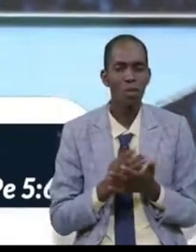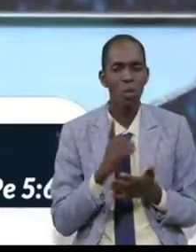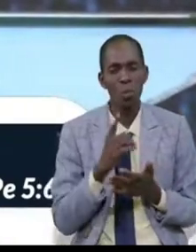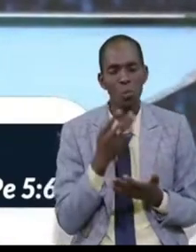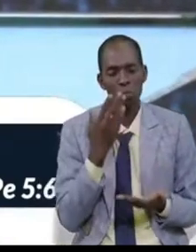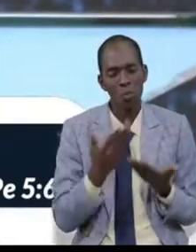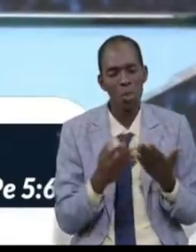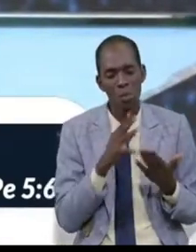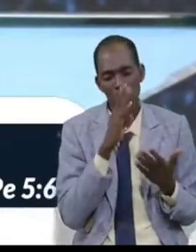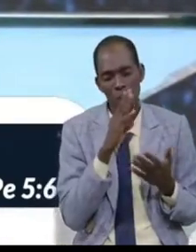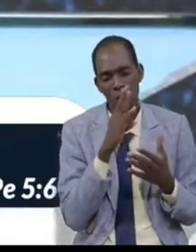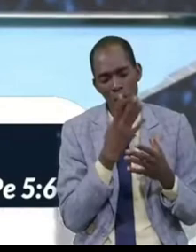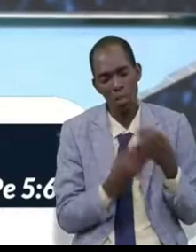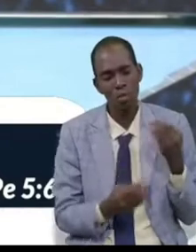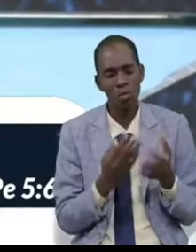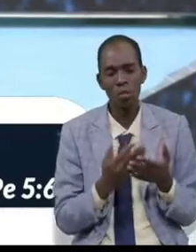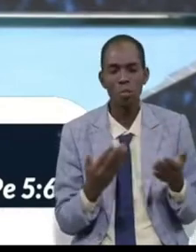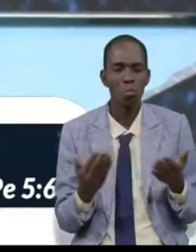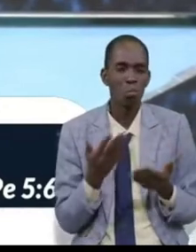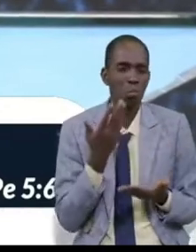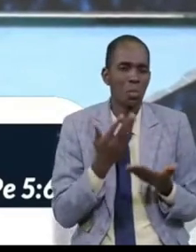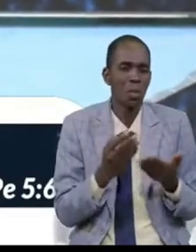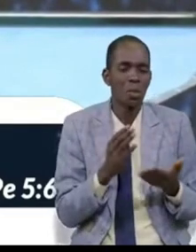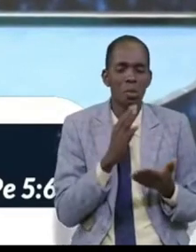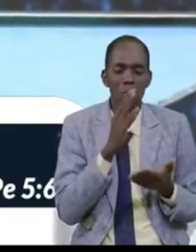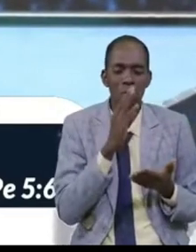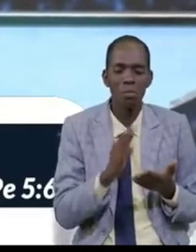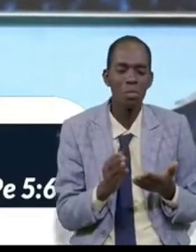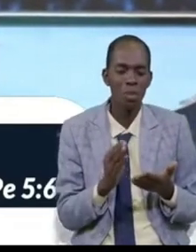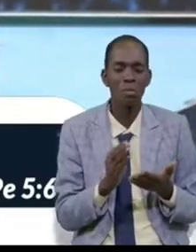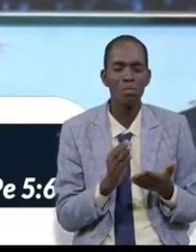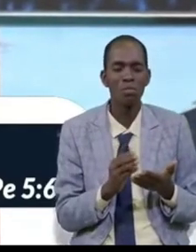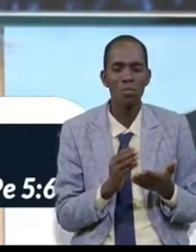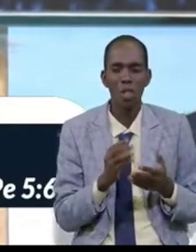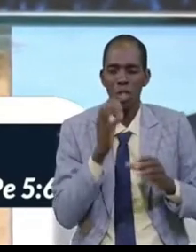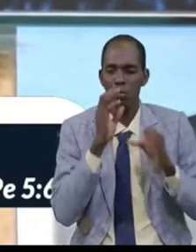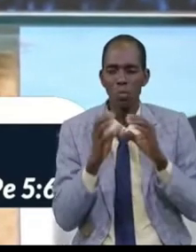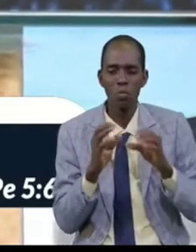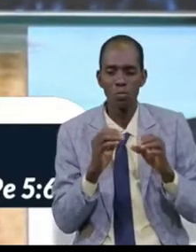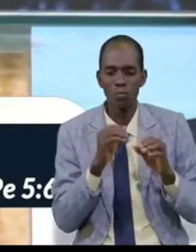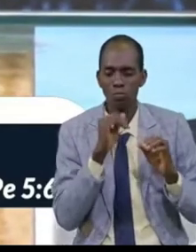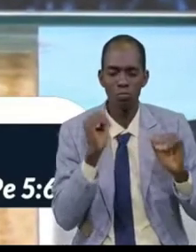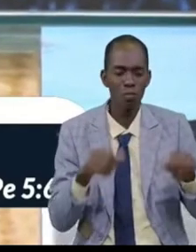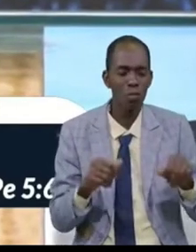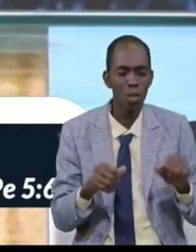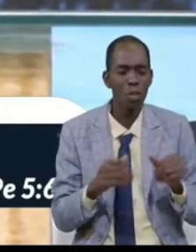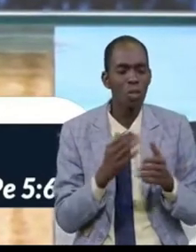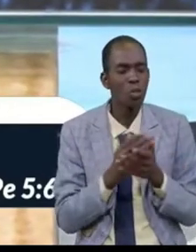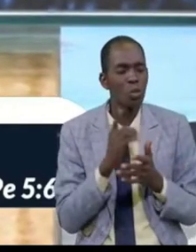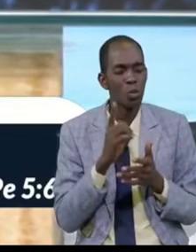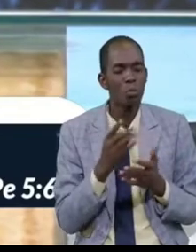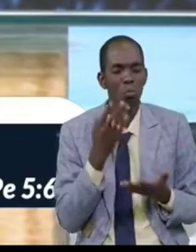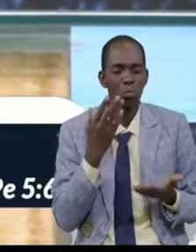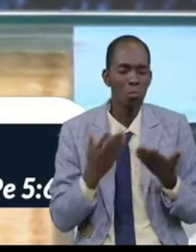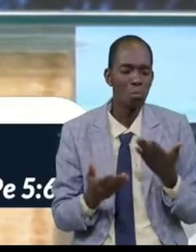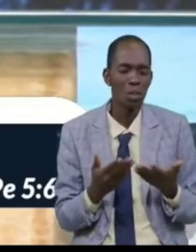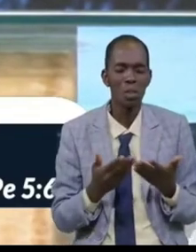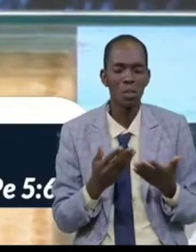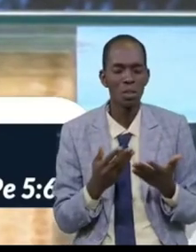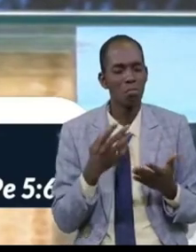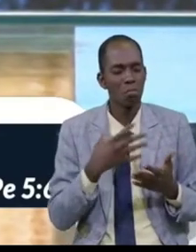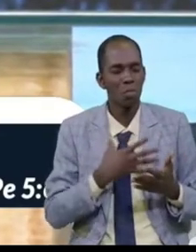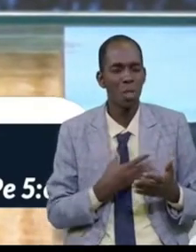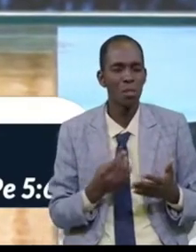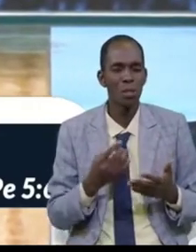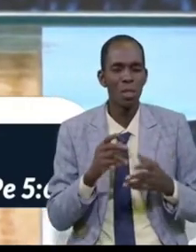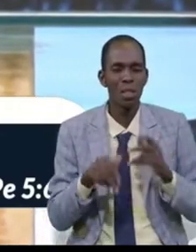lack maybe communication ability. Somebody might lack a kind of practical wisdom, what he